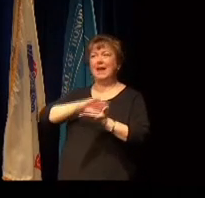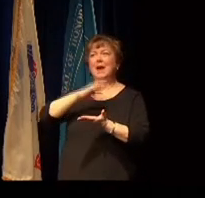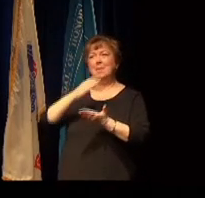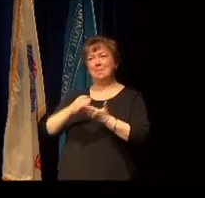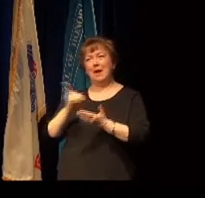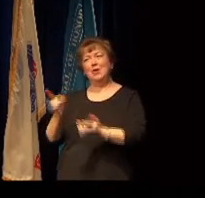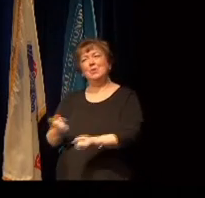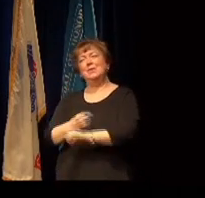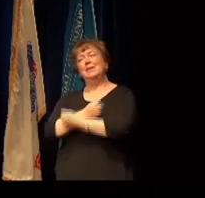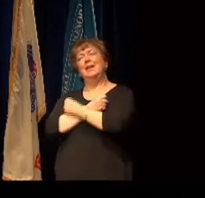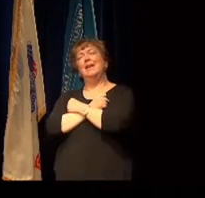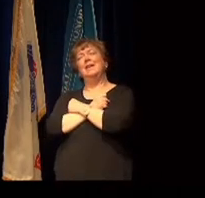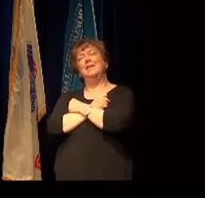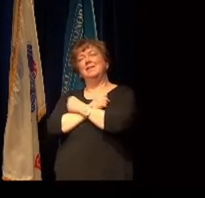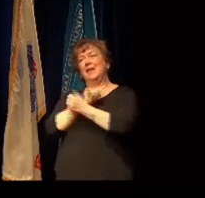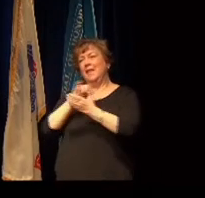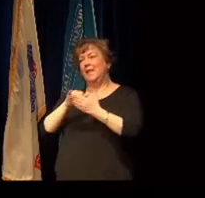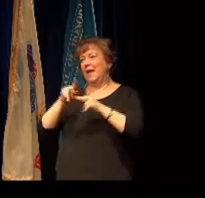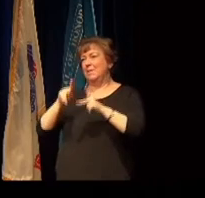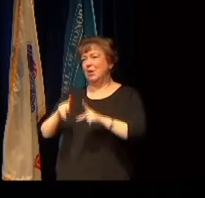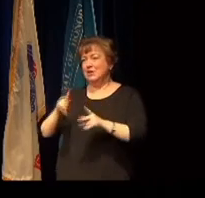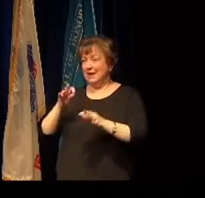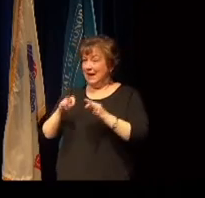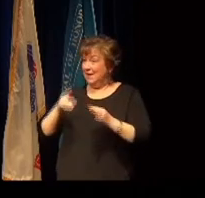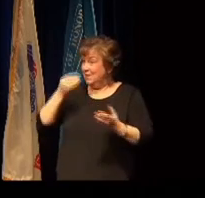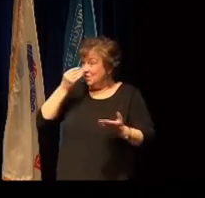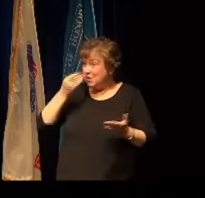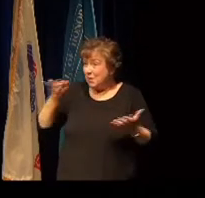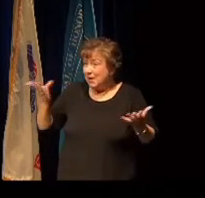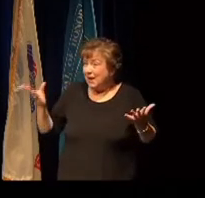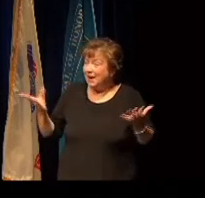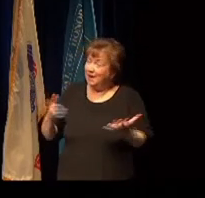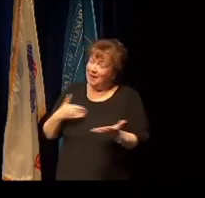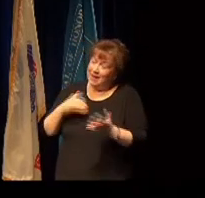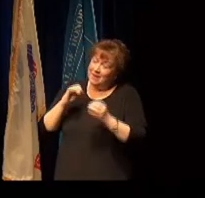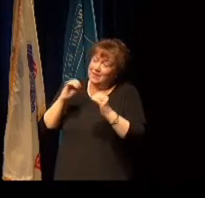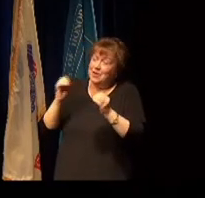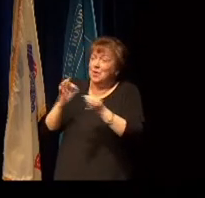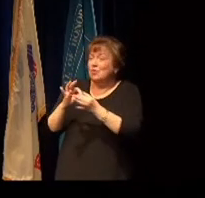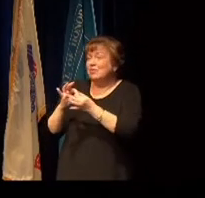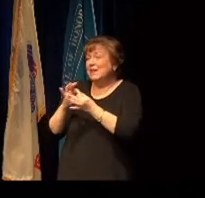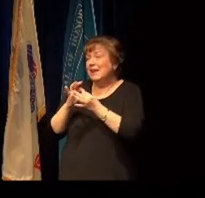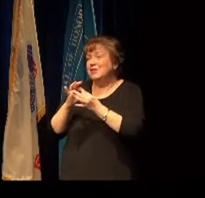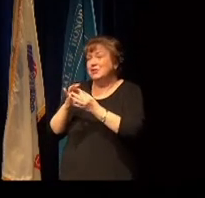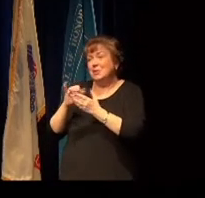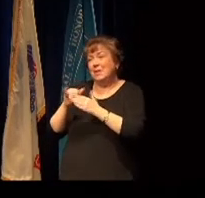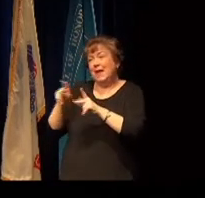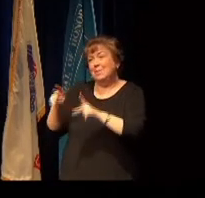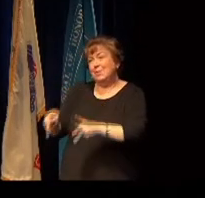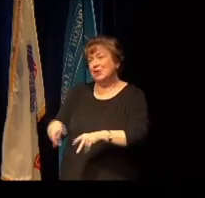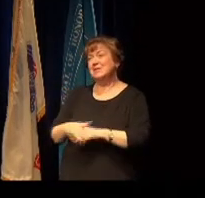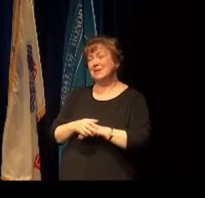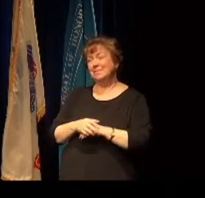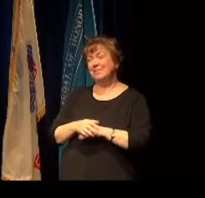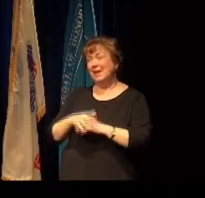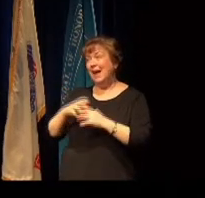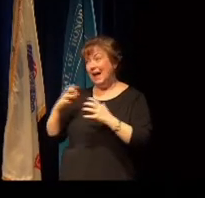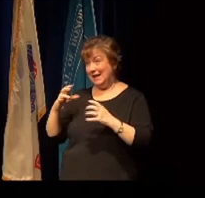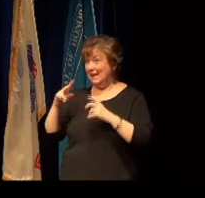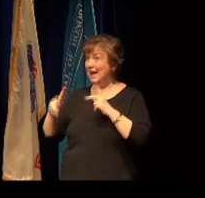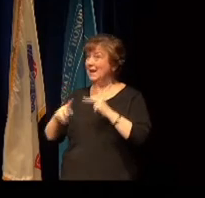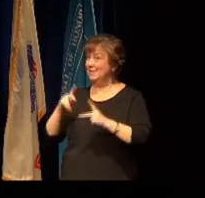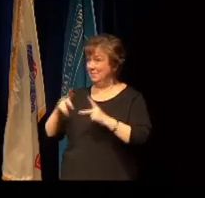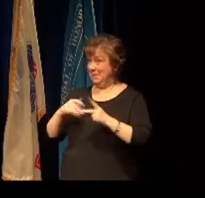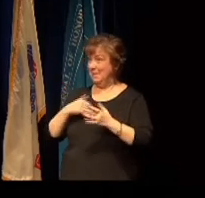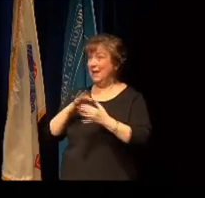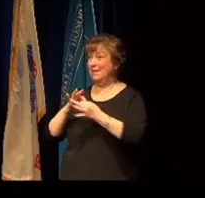individual. If you don't care, it's because you had no relationship with that person. There's a lot of people here that had a relationship with this guy, though.